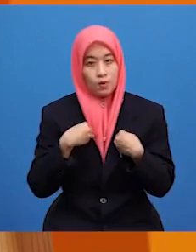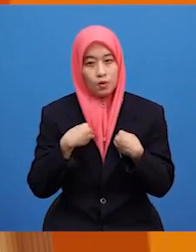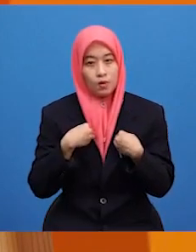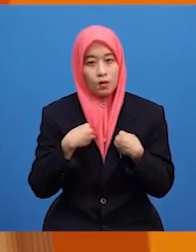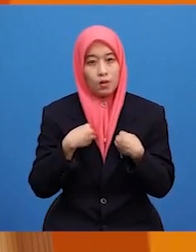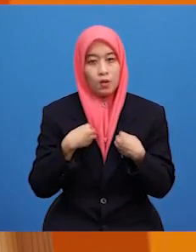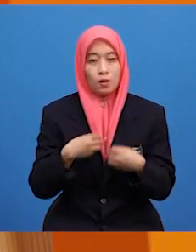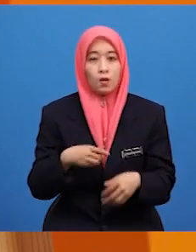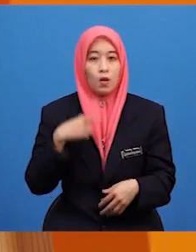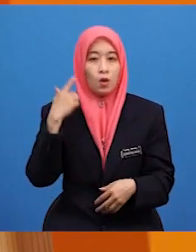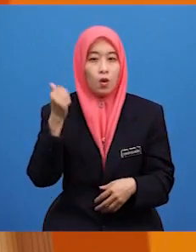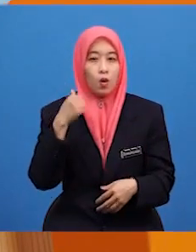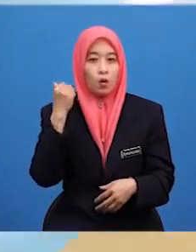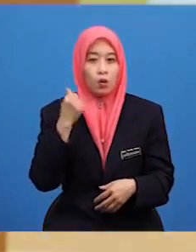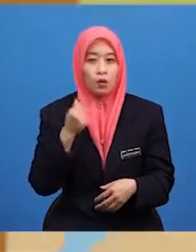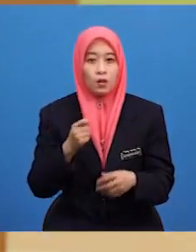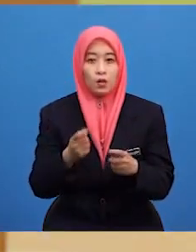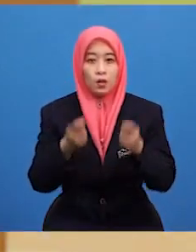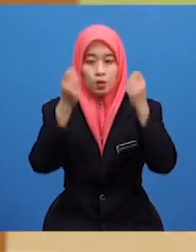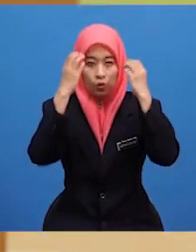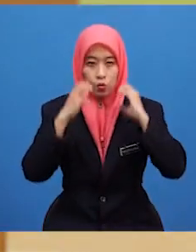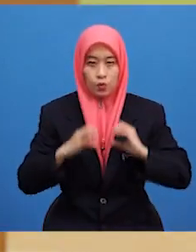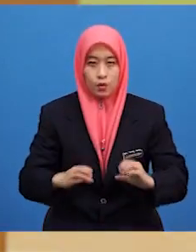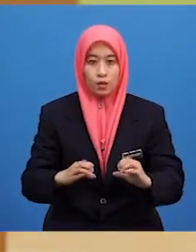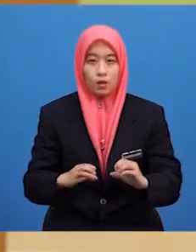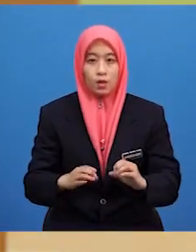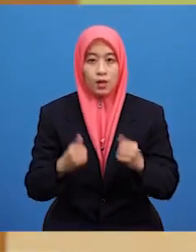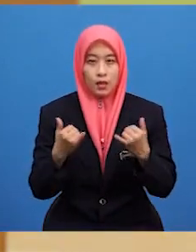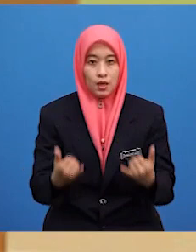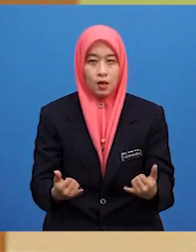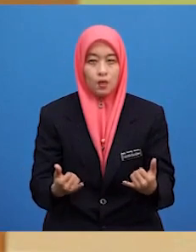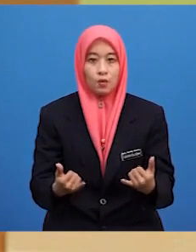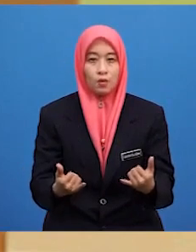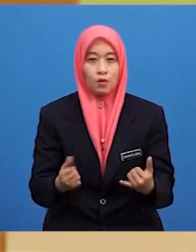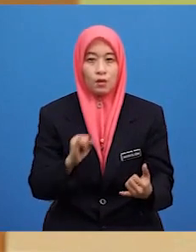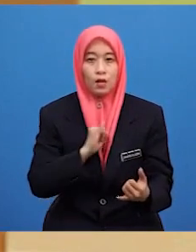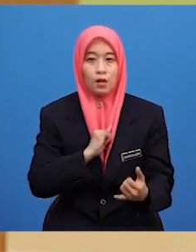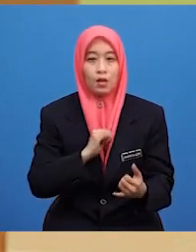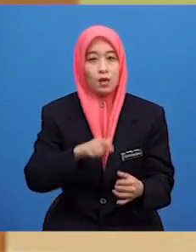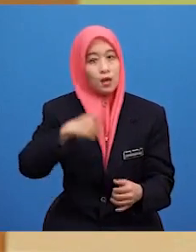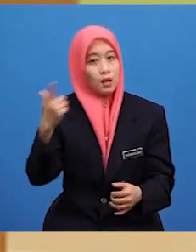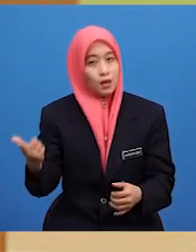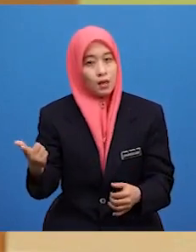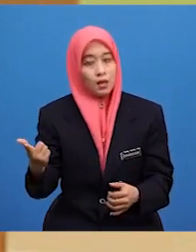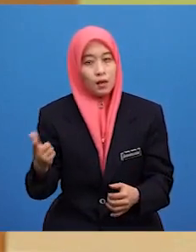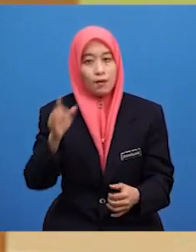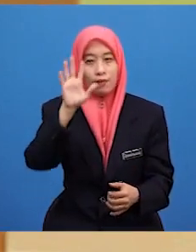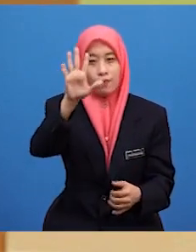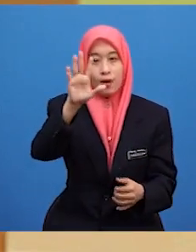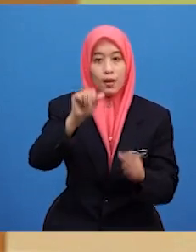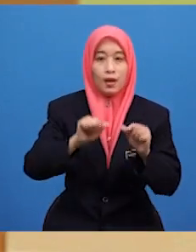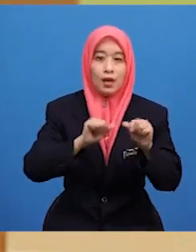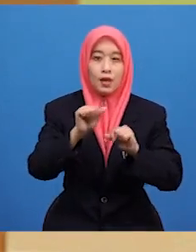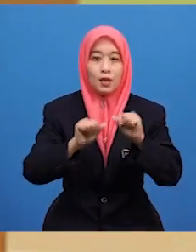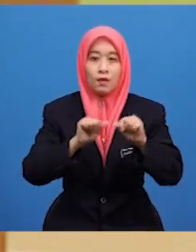to try your best. Well, now I have another fun activity